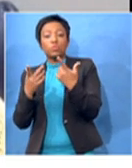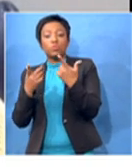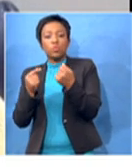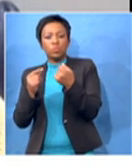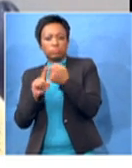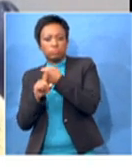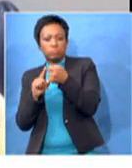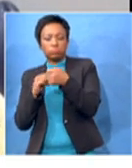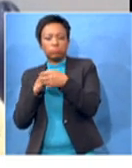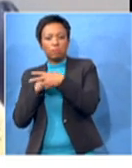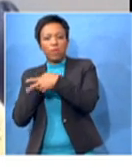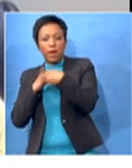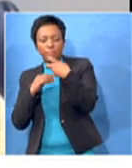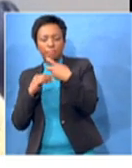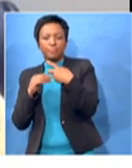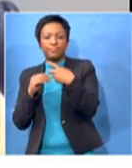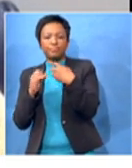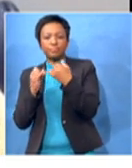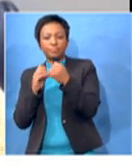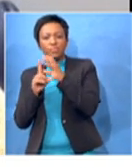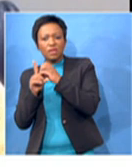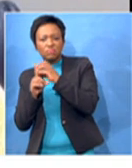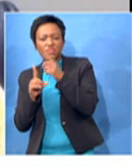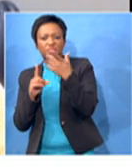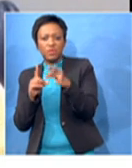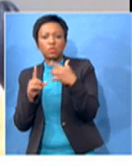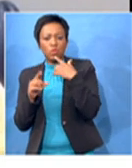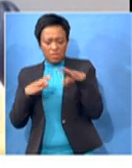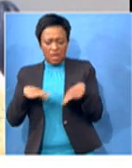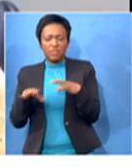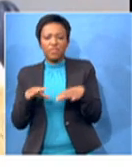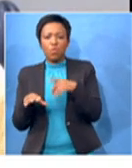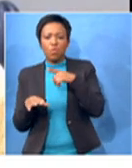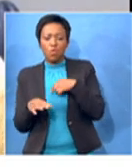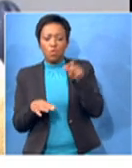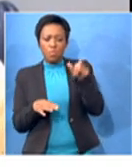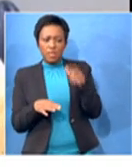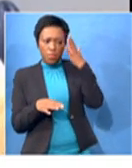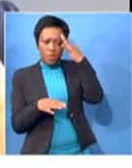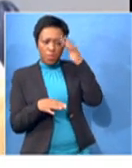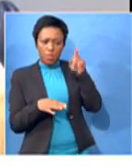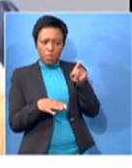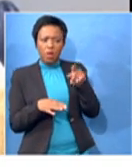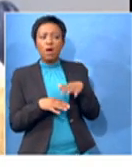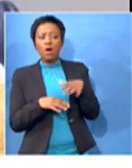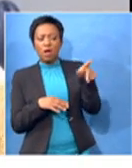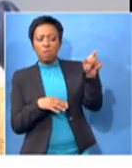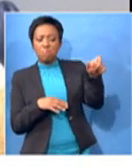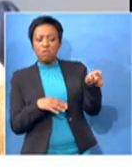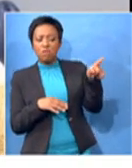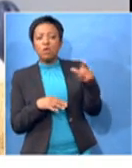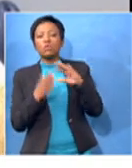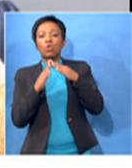be active in, once we know that someone is a sex offender, we need to make the